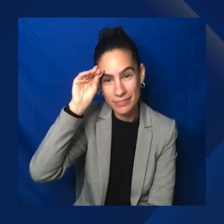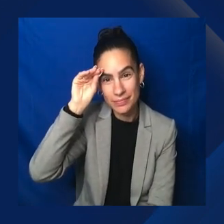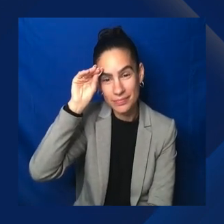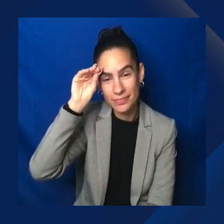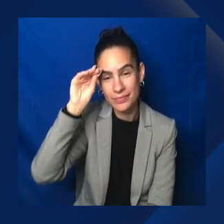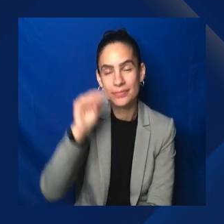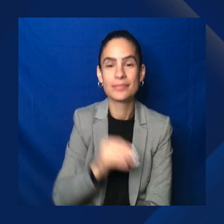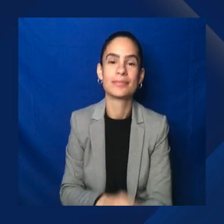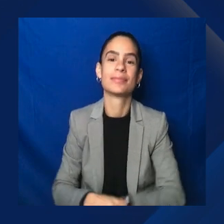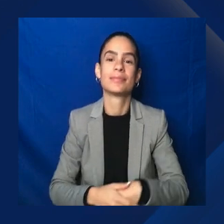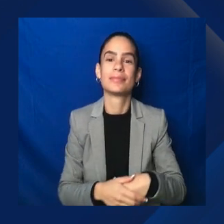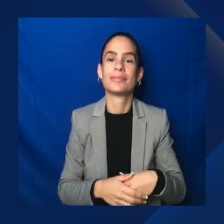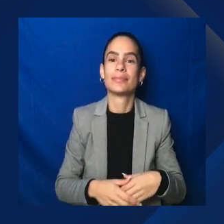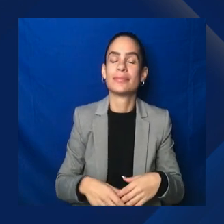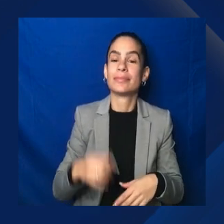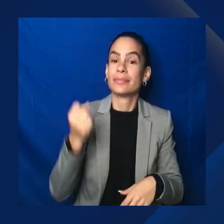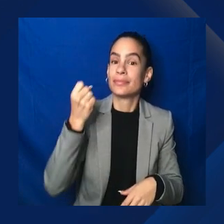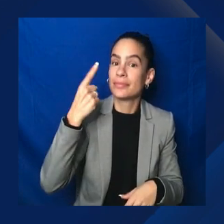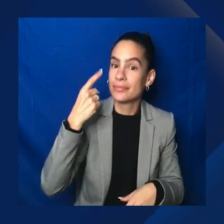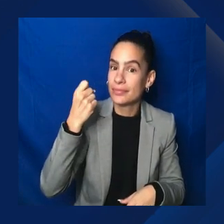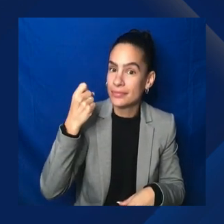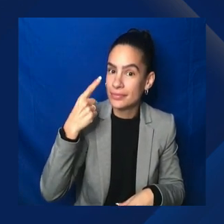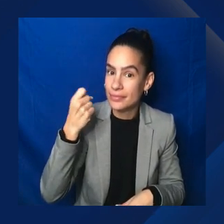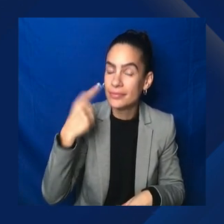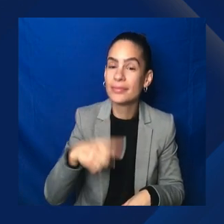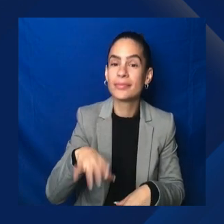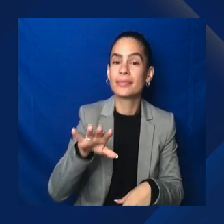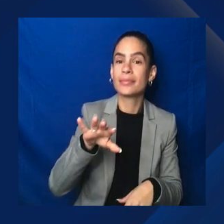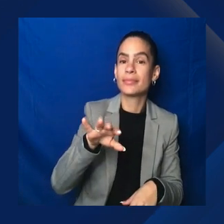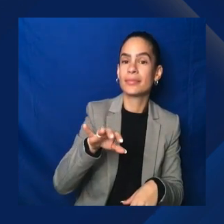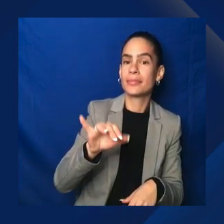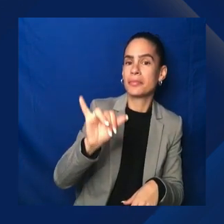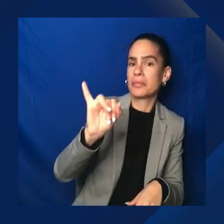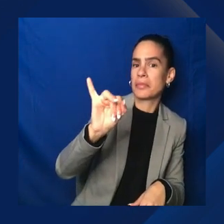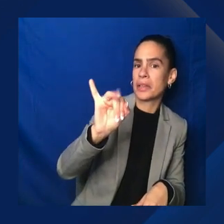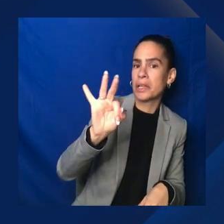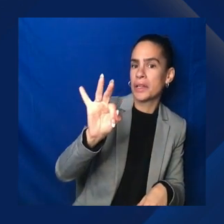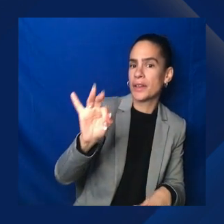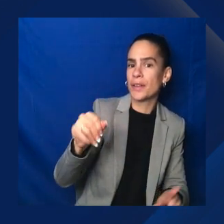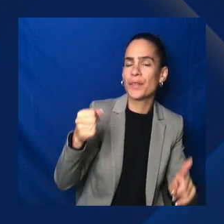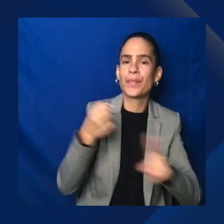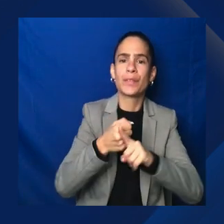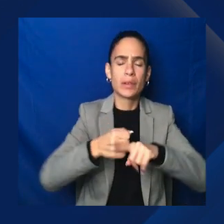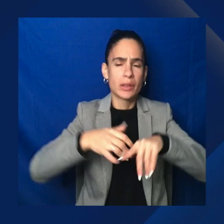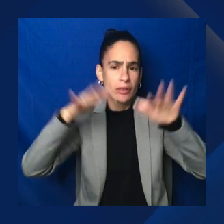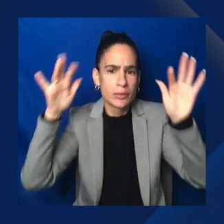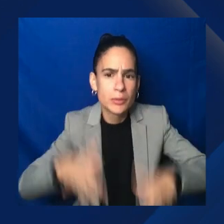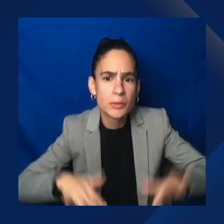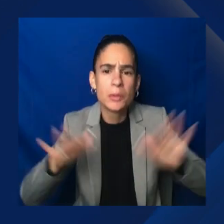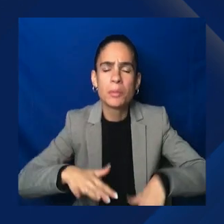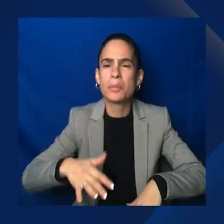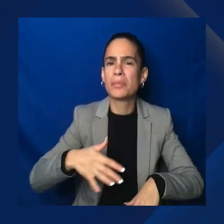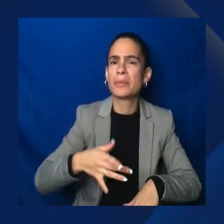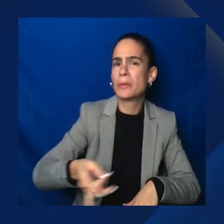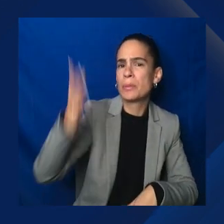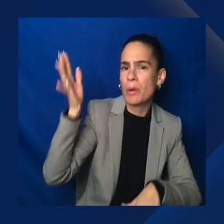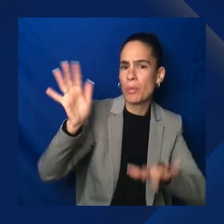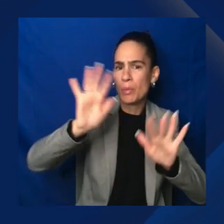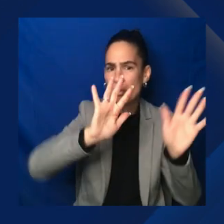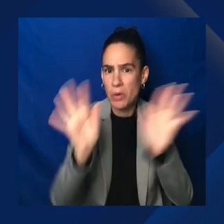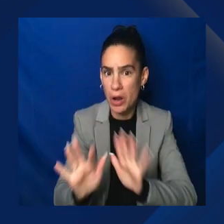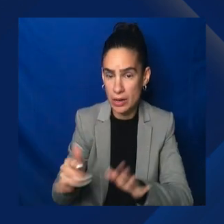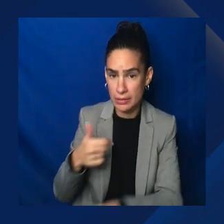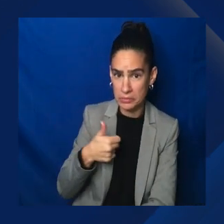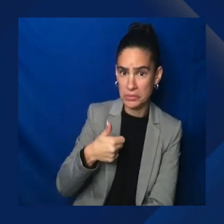But if we would have had any kind of storms or bad weather, the travel could have been devastating to us as well.